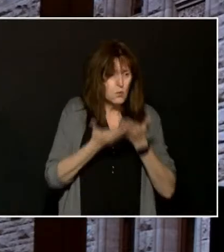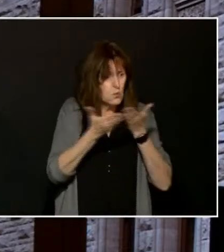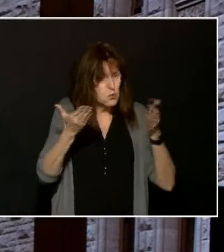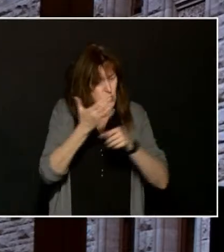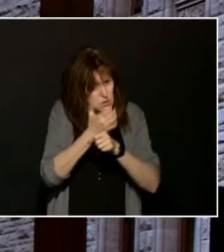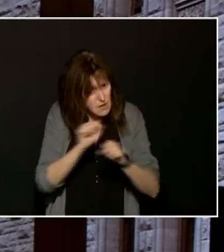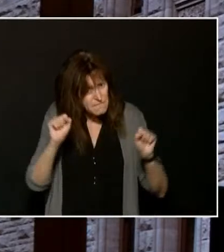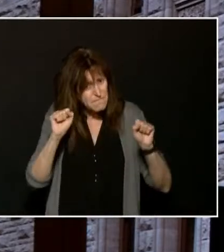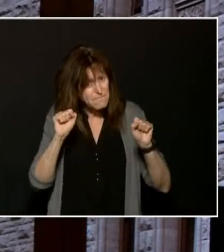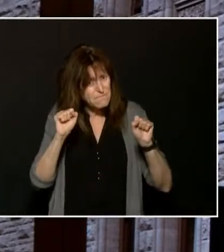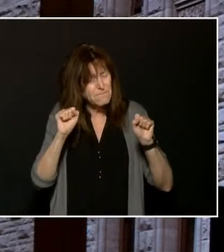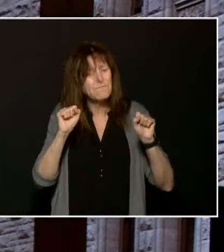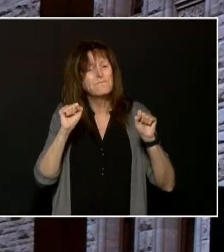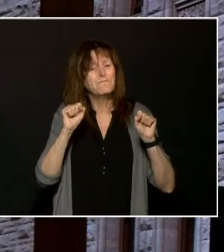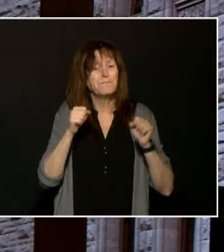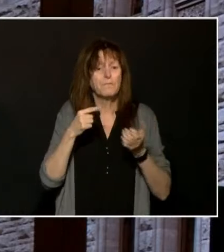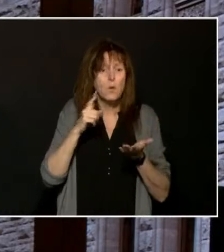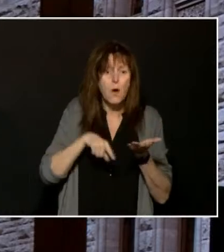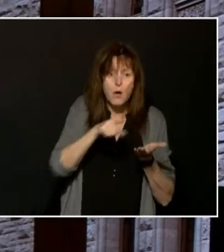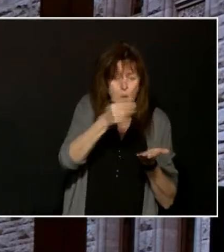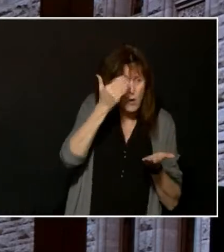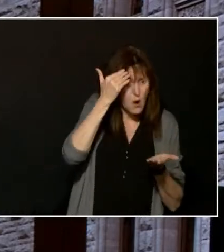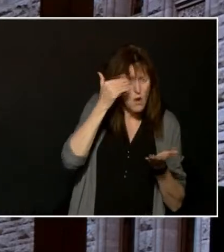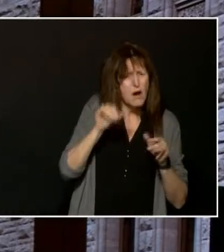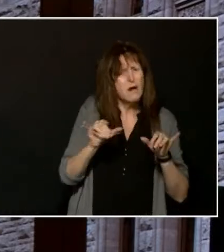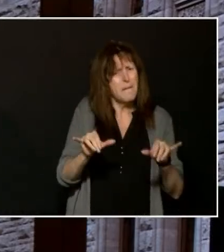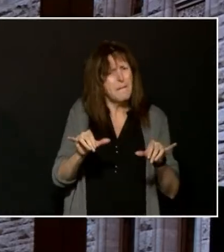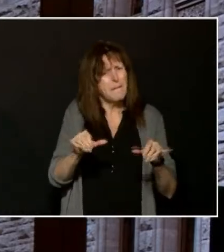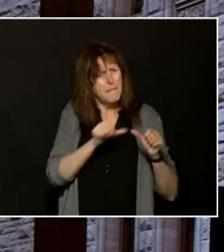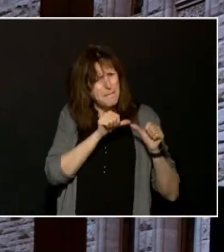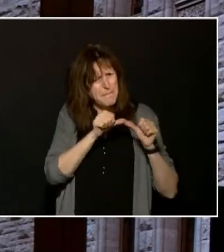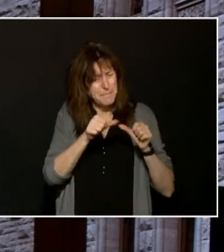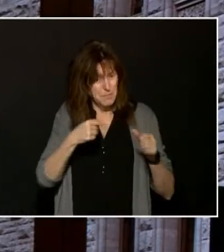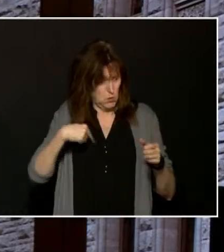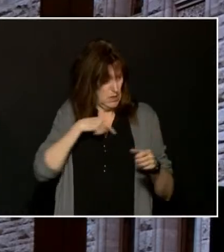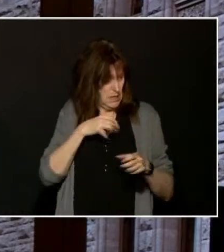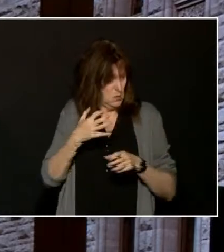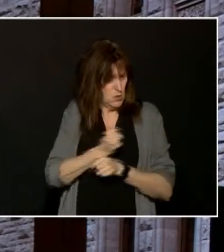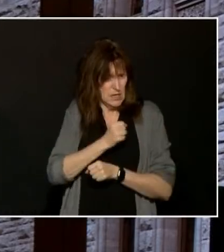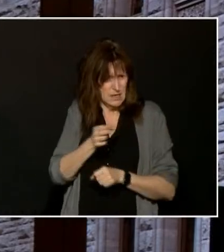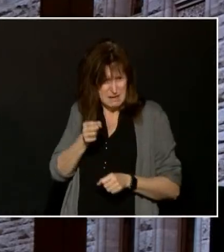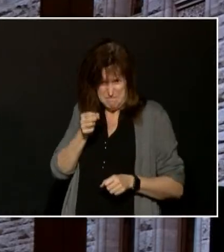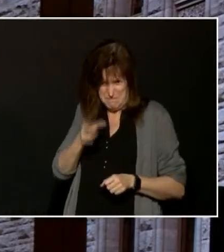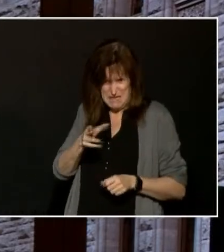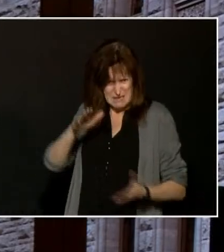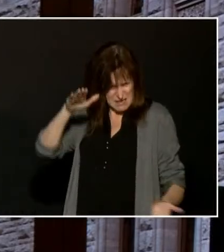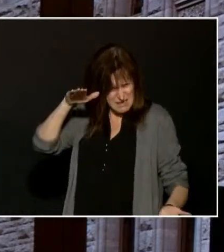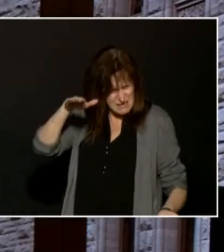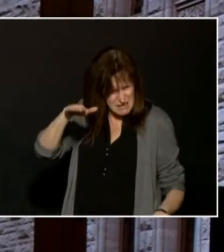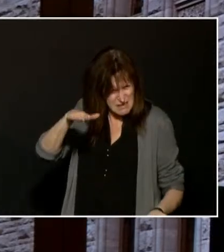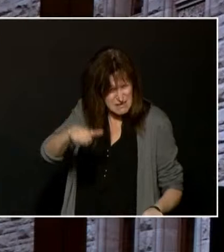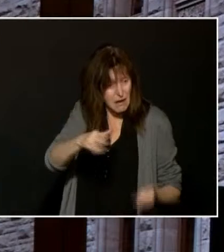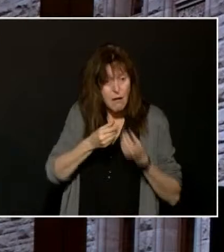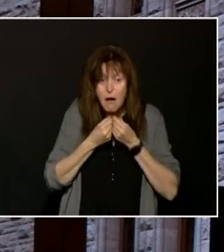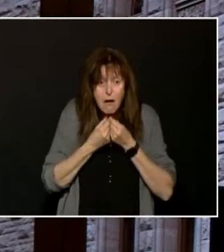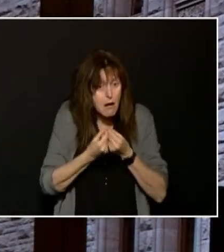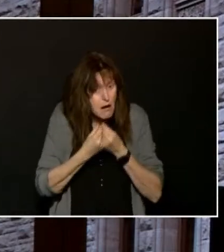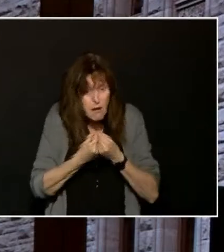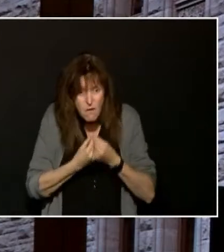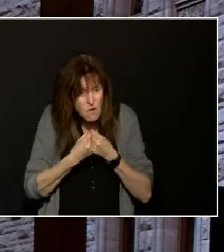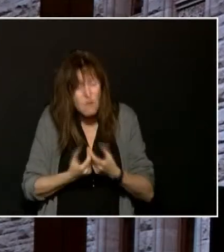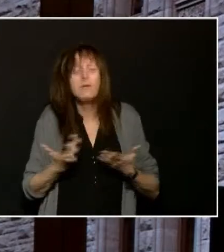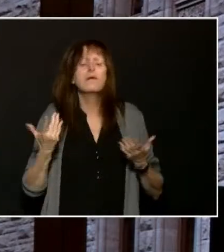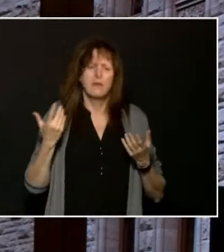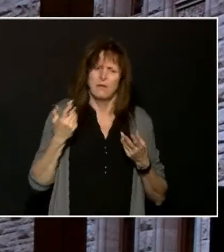what you know what to do. We are winning. Ontarians, we're bringing this down. We're doing it in two ways. You're sticking with the public health measures. You're